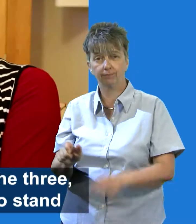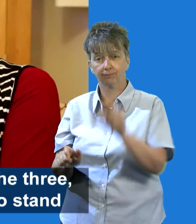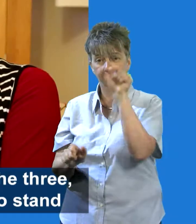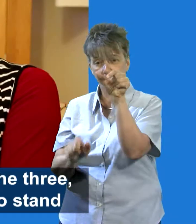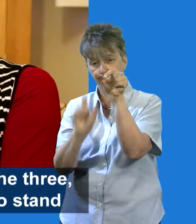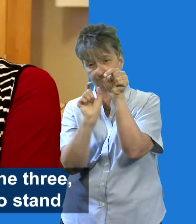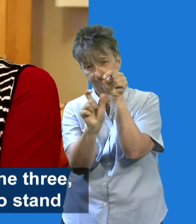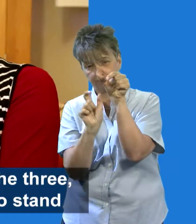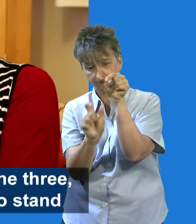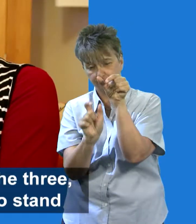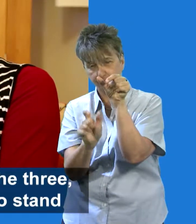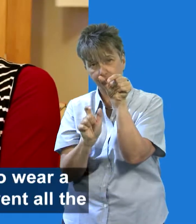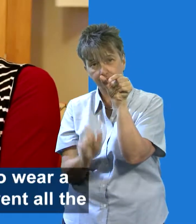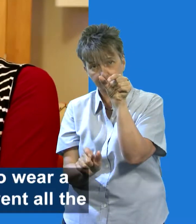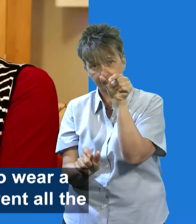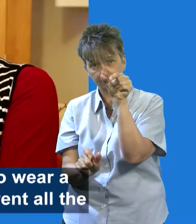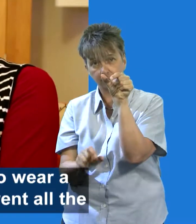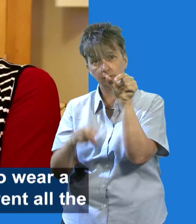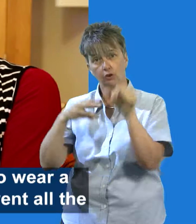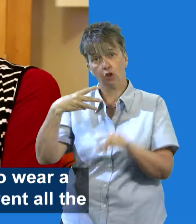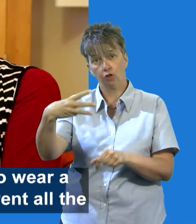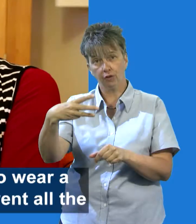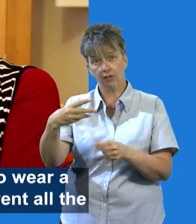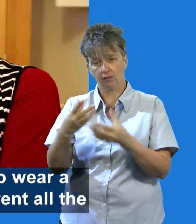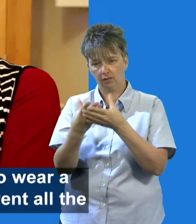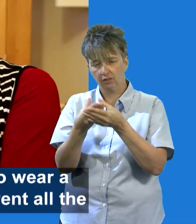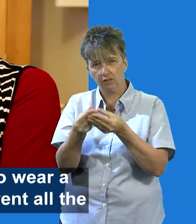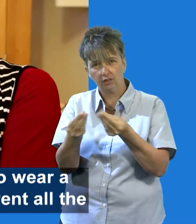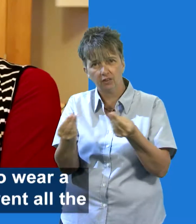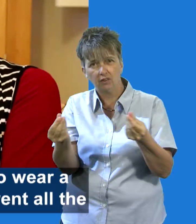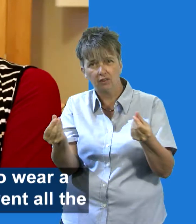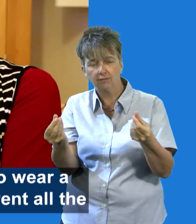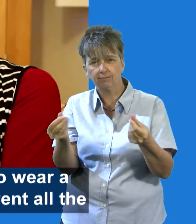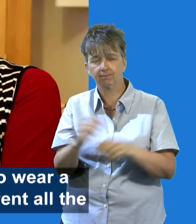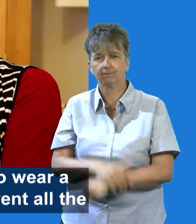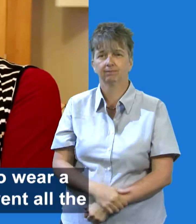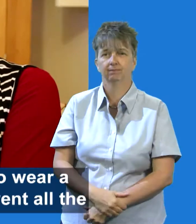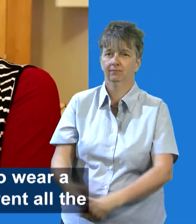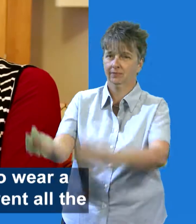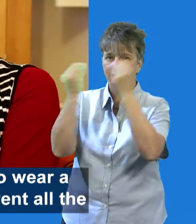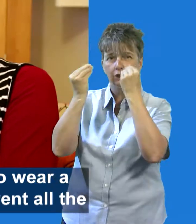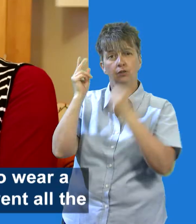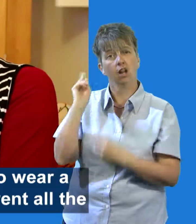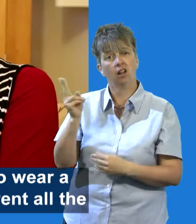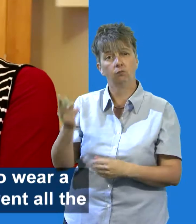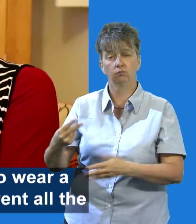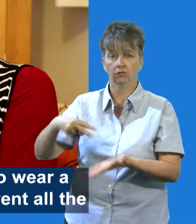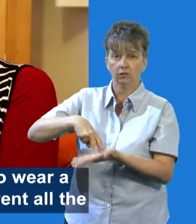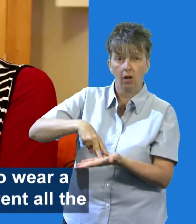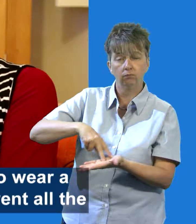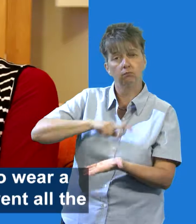and then they had to teach me to stand and walk, and for quite a while I had to wear a reinforced